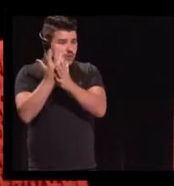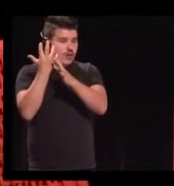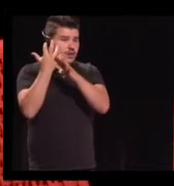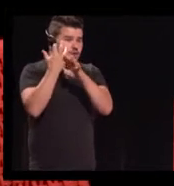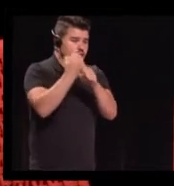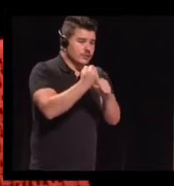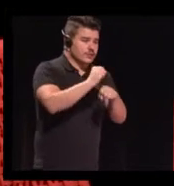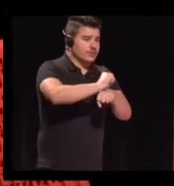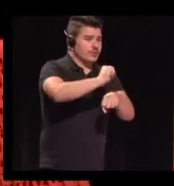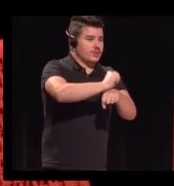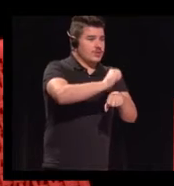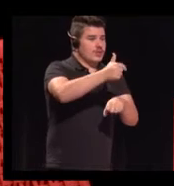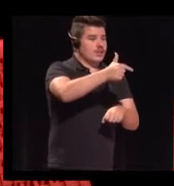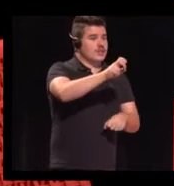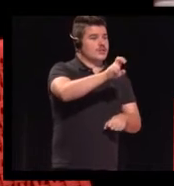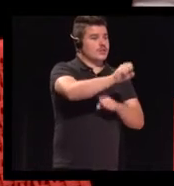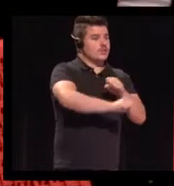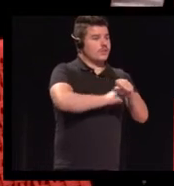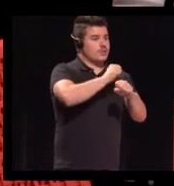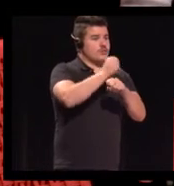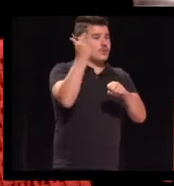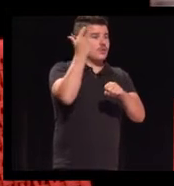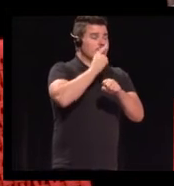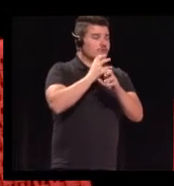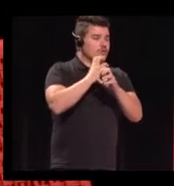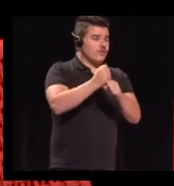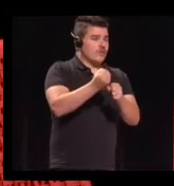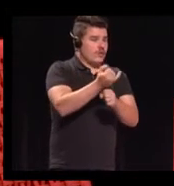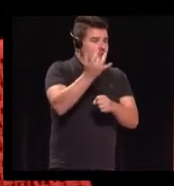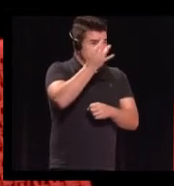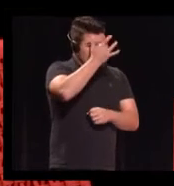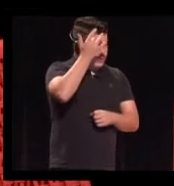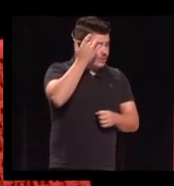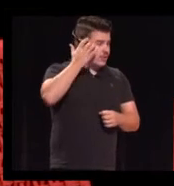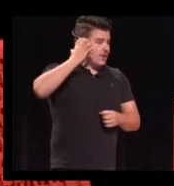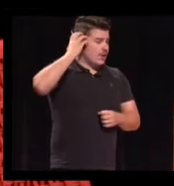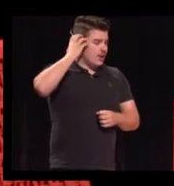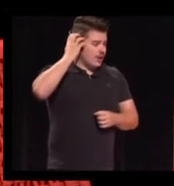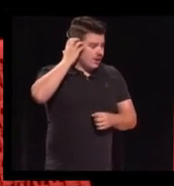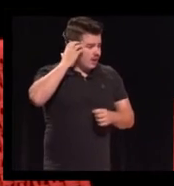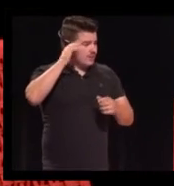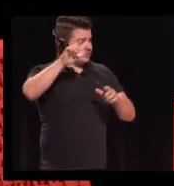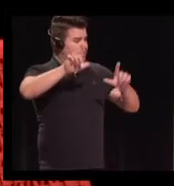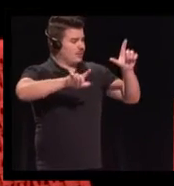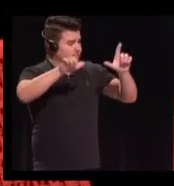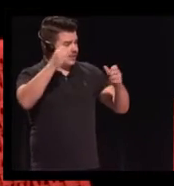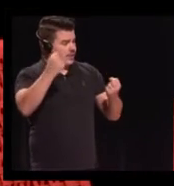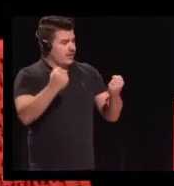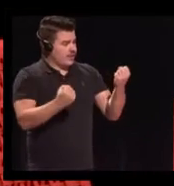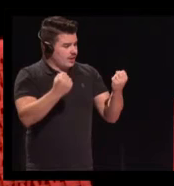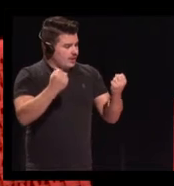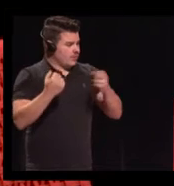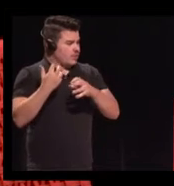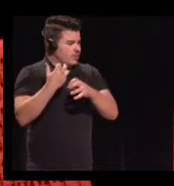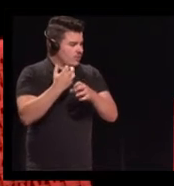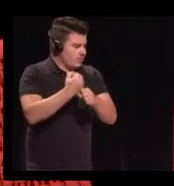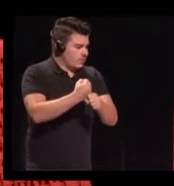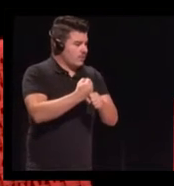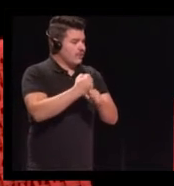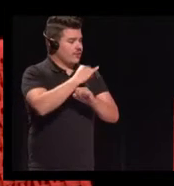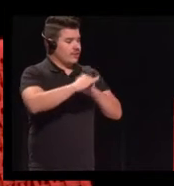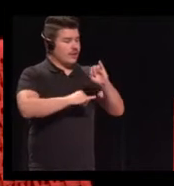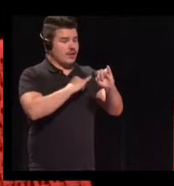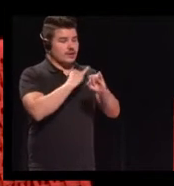many people. For the radio, it took 40 years. For television, 14 years. And then for the internet, only